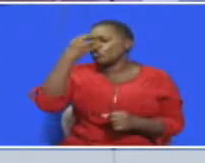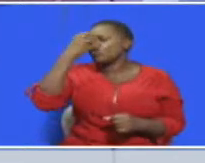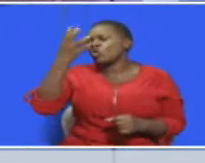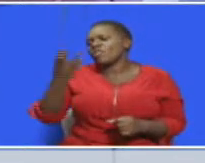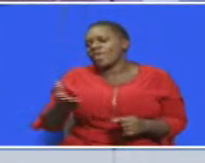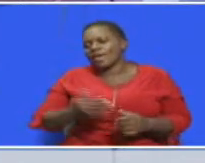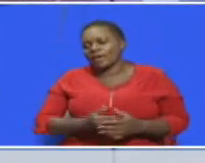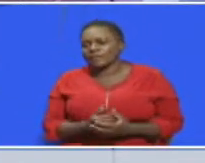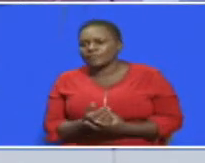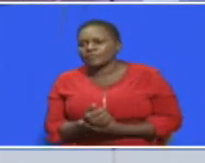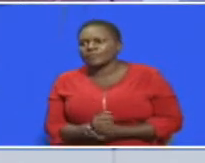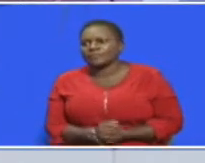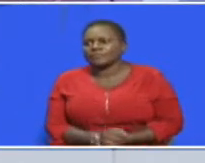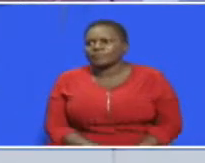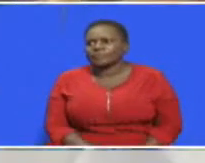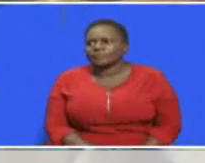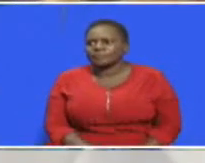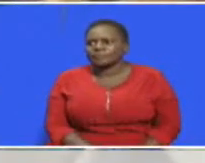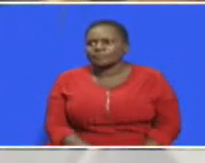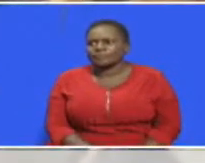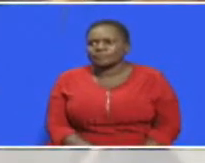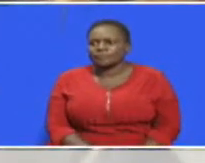Ruto.